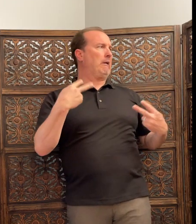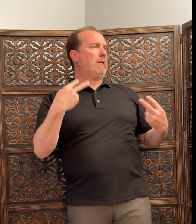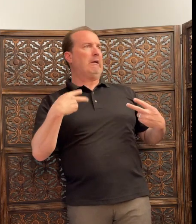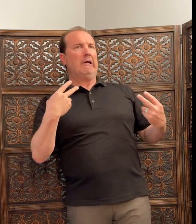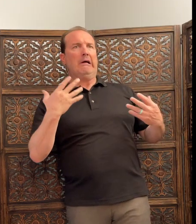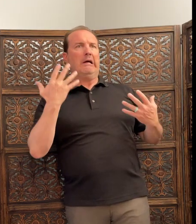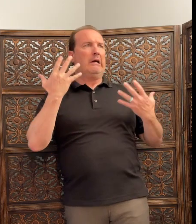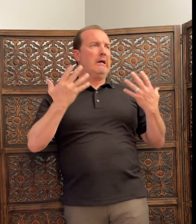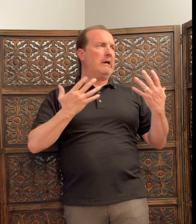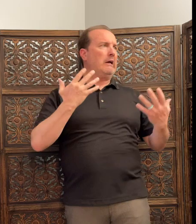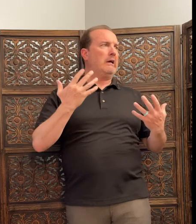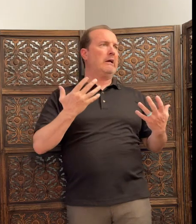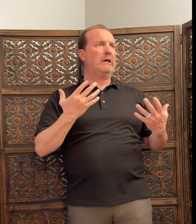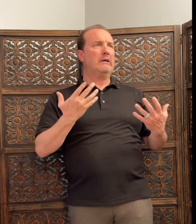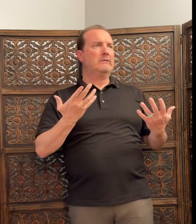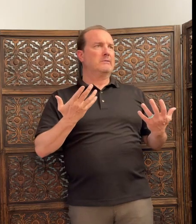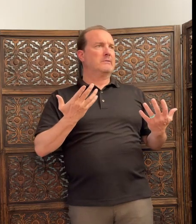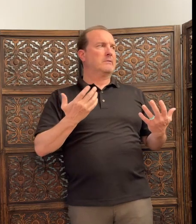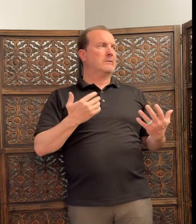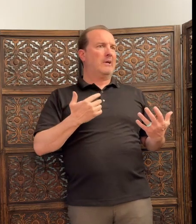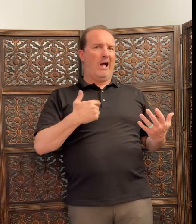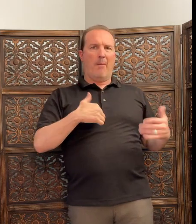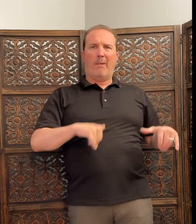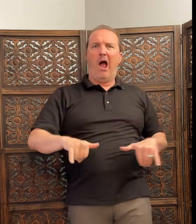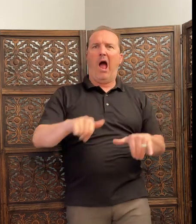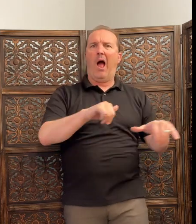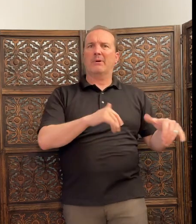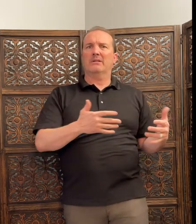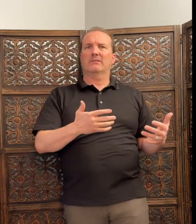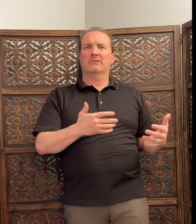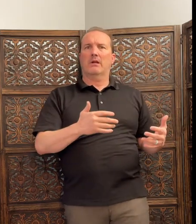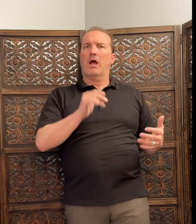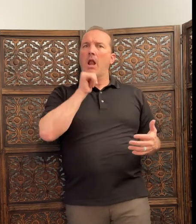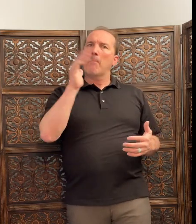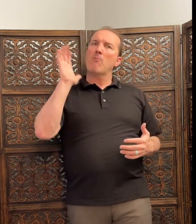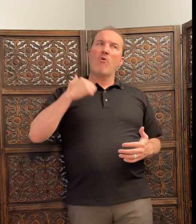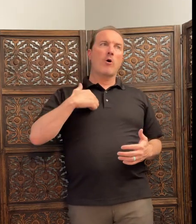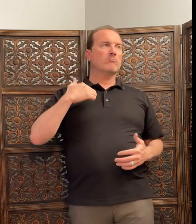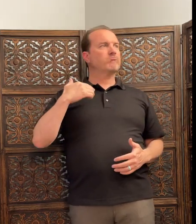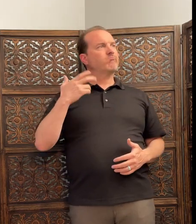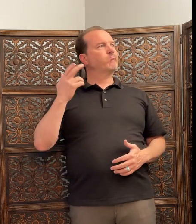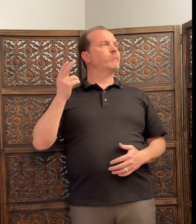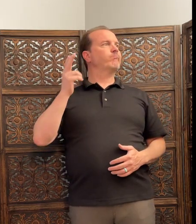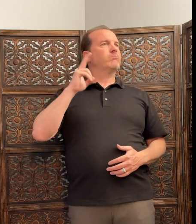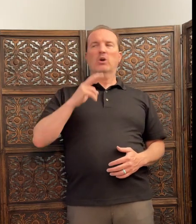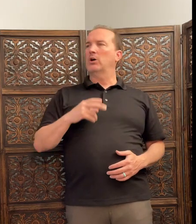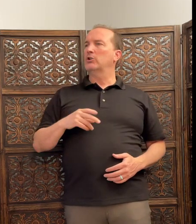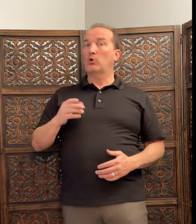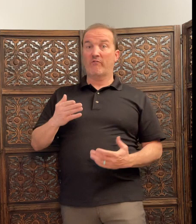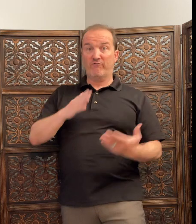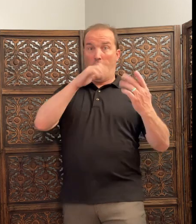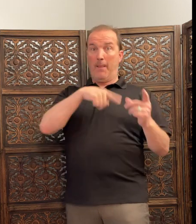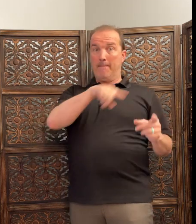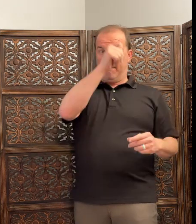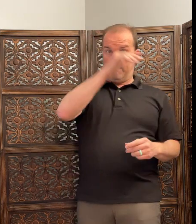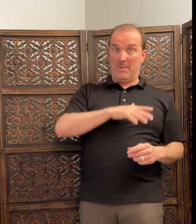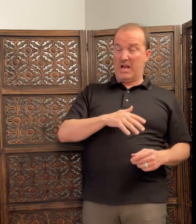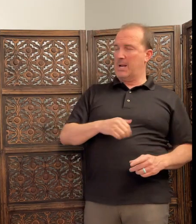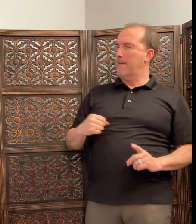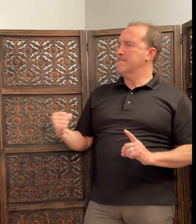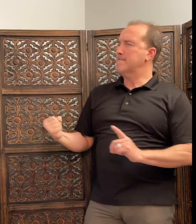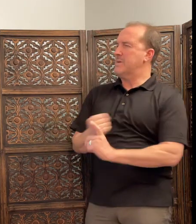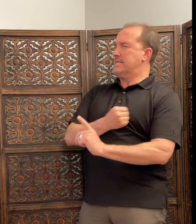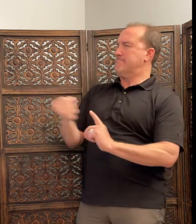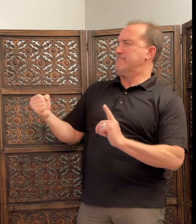in front of the men. He feels common in the court of higher opinion. He beats Janie in front